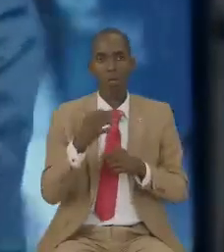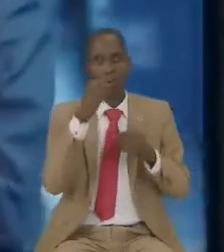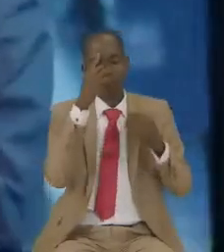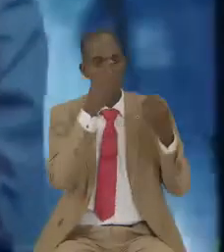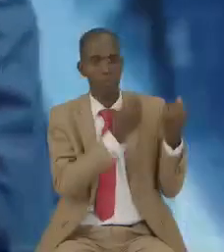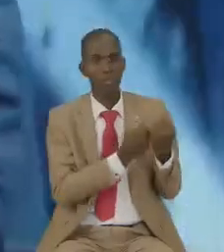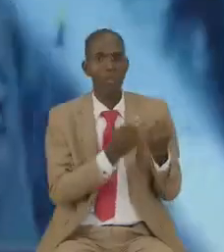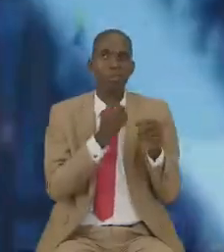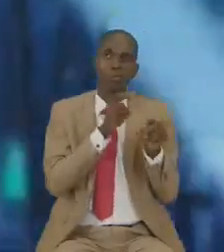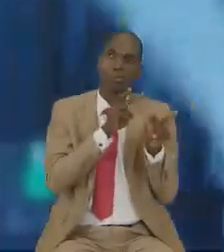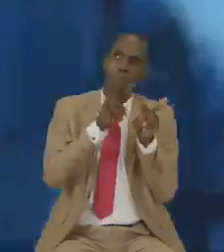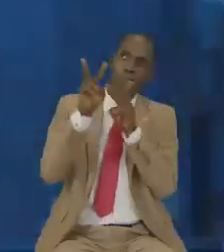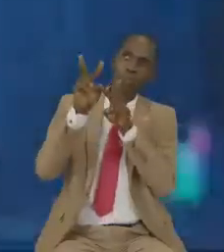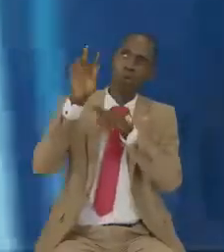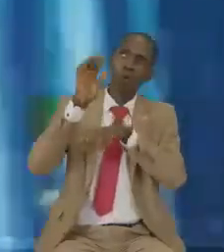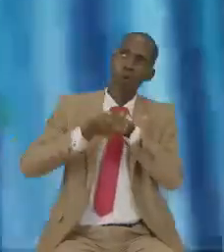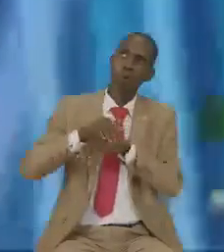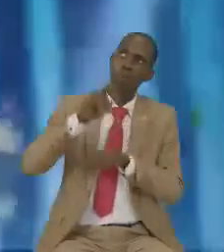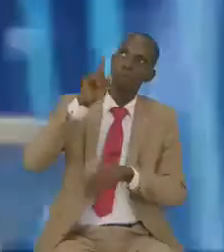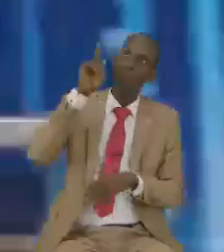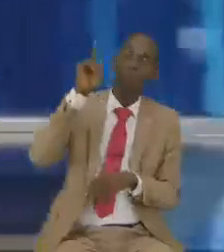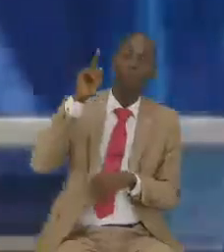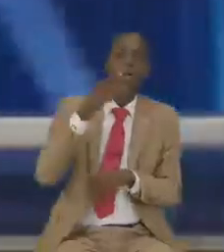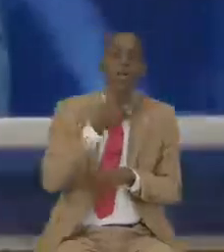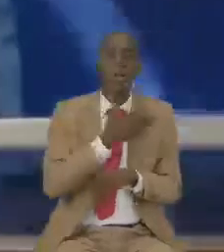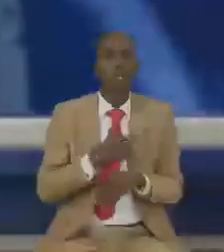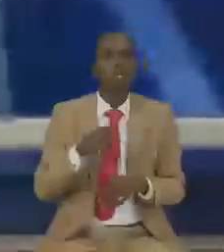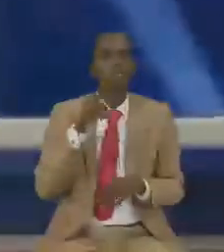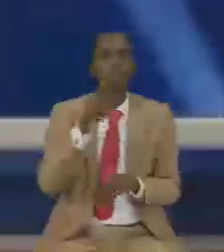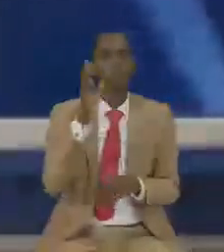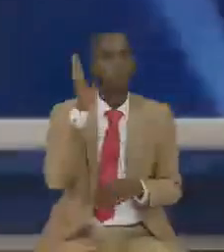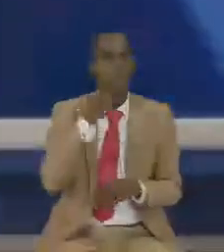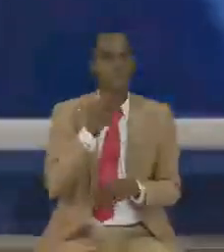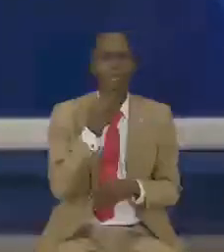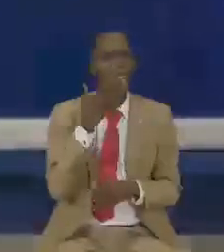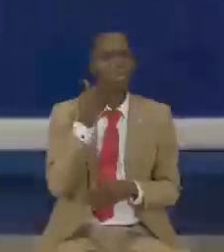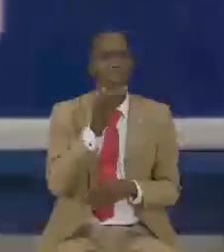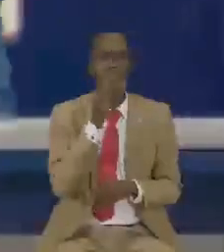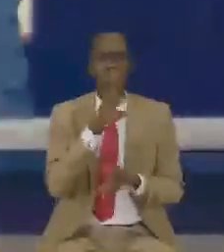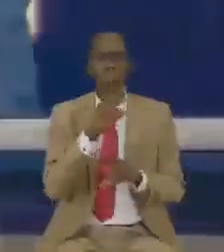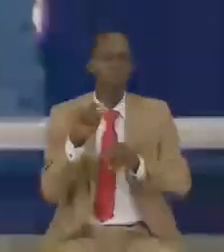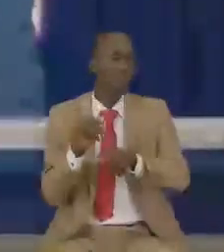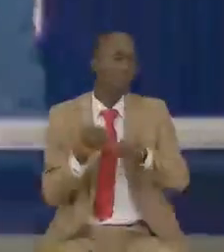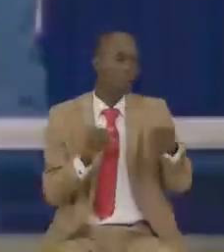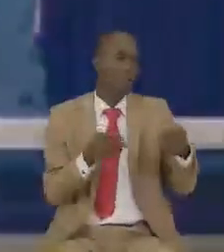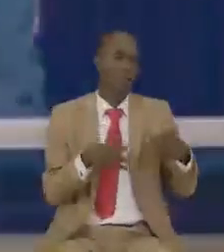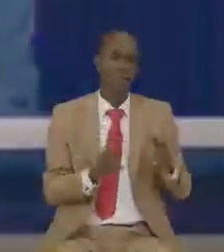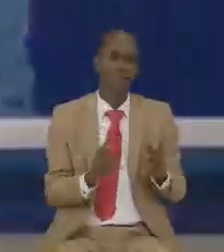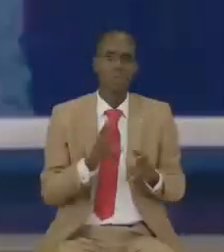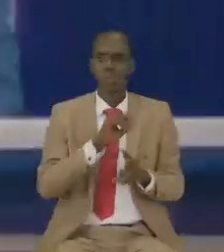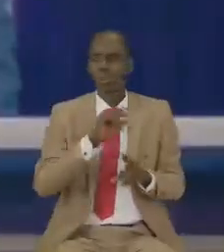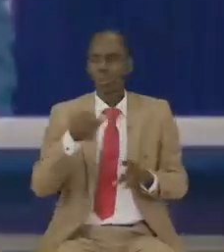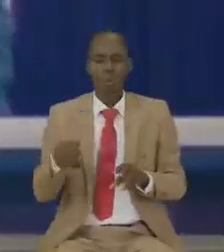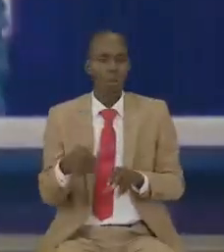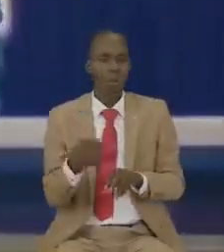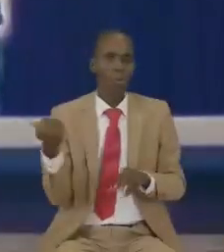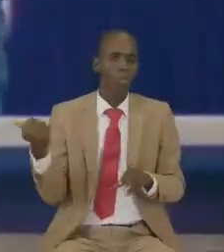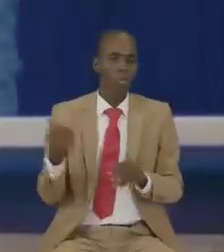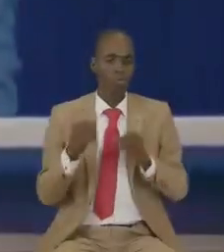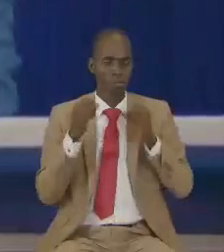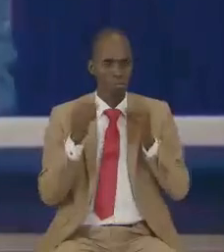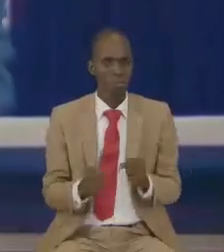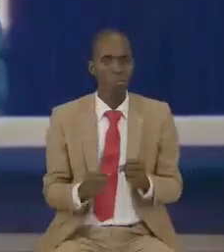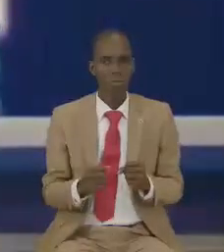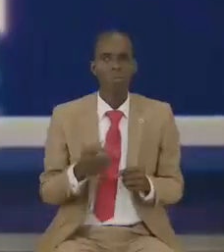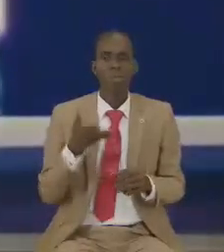on him and you see, there's no other way. There's no other plan. And there is